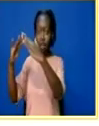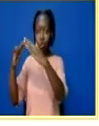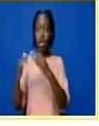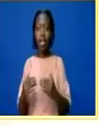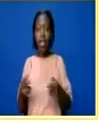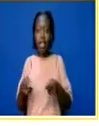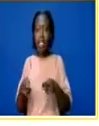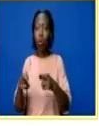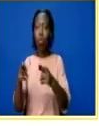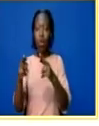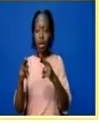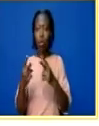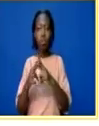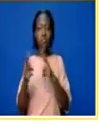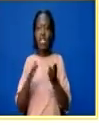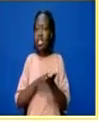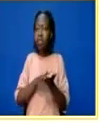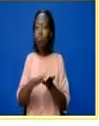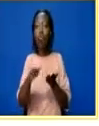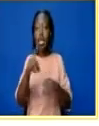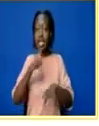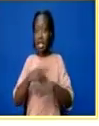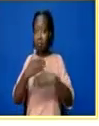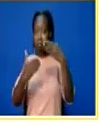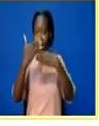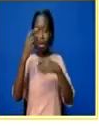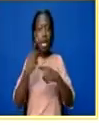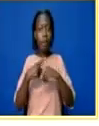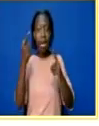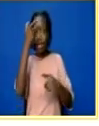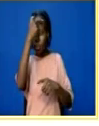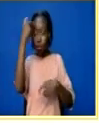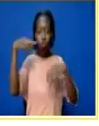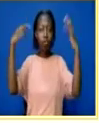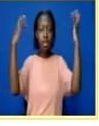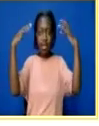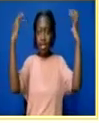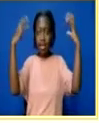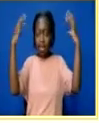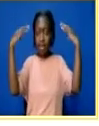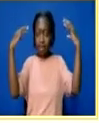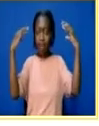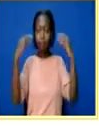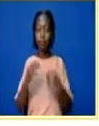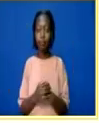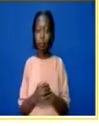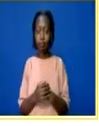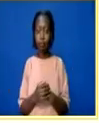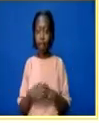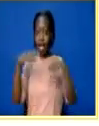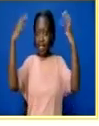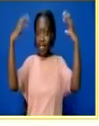very smooth when it was constructed. Yes. But due to the raining, the water droplets hit the